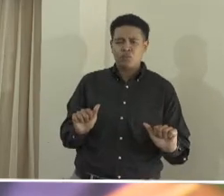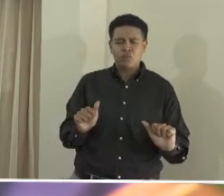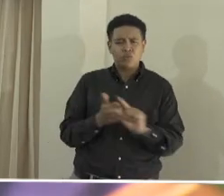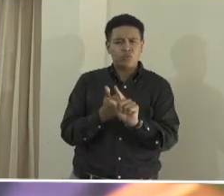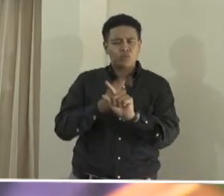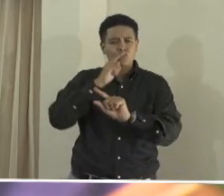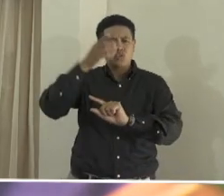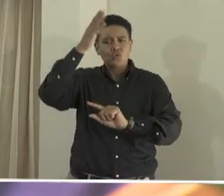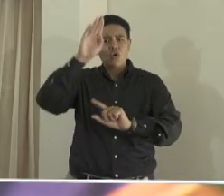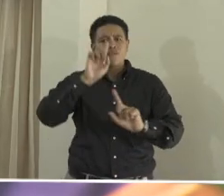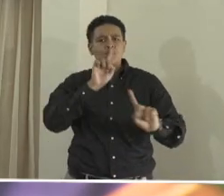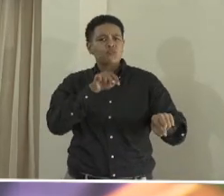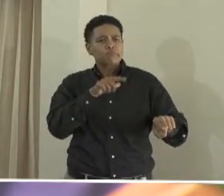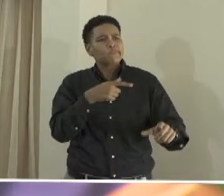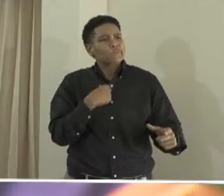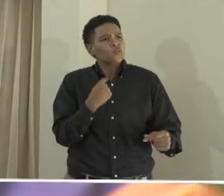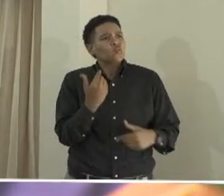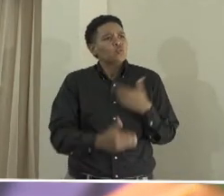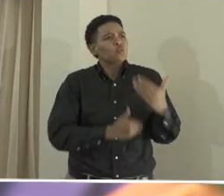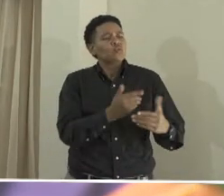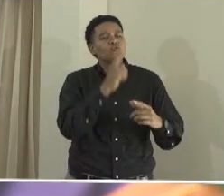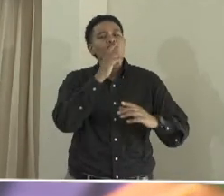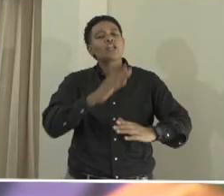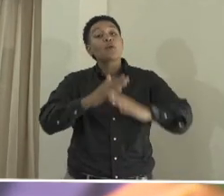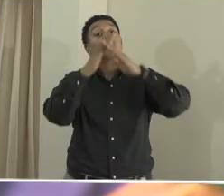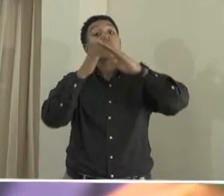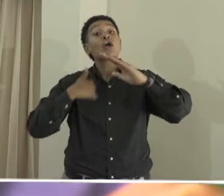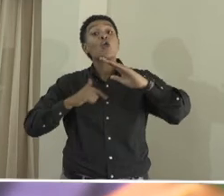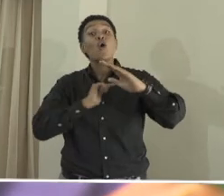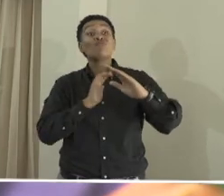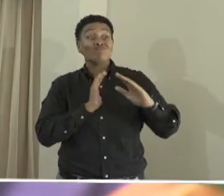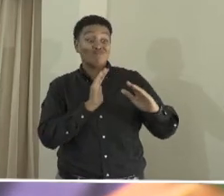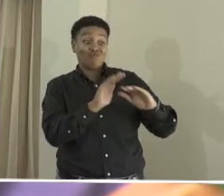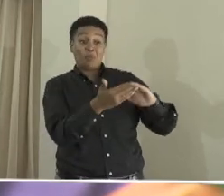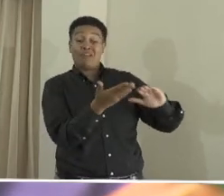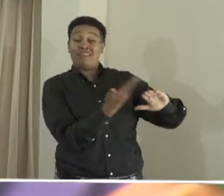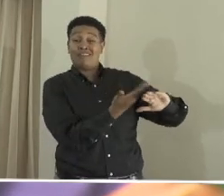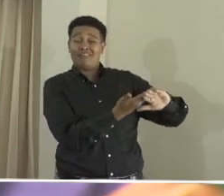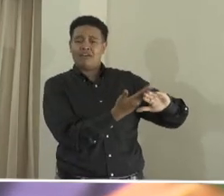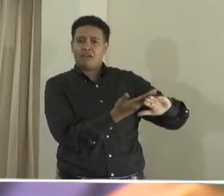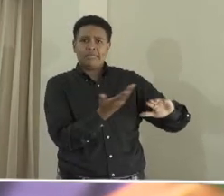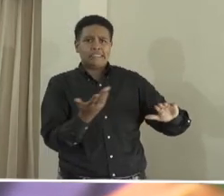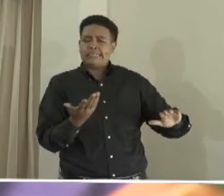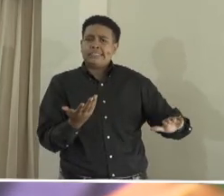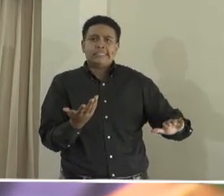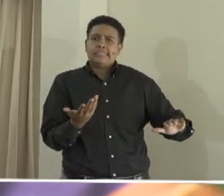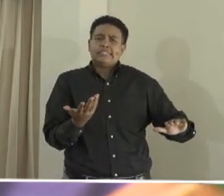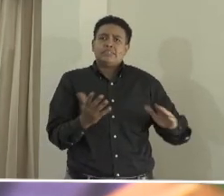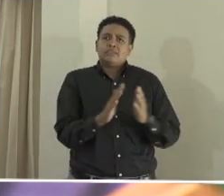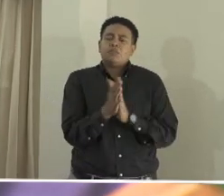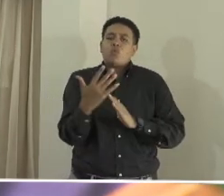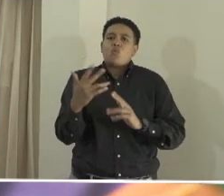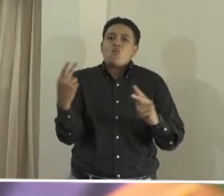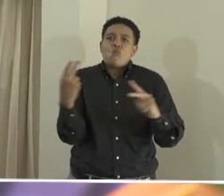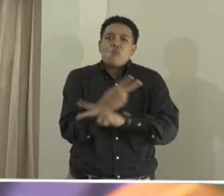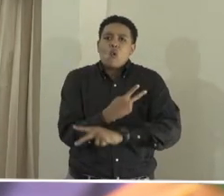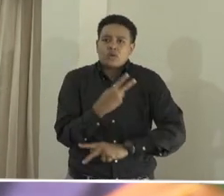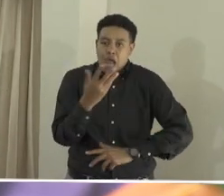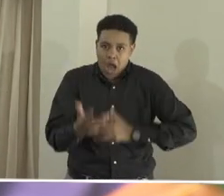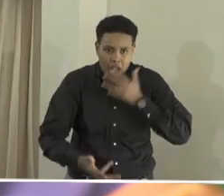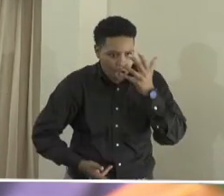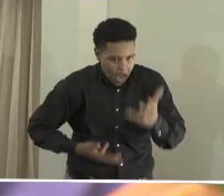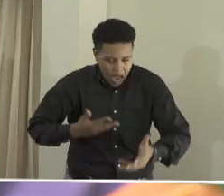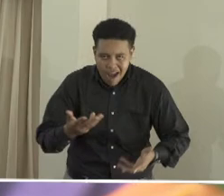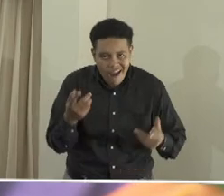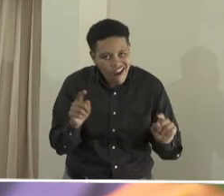the government's response have prevented our situation from being worst.